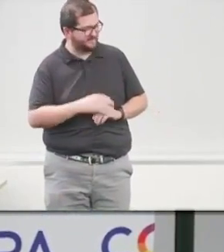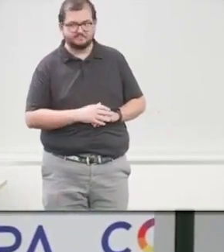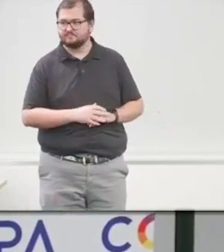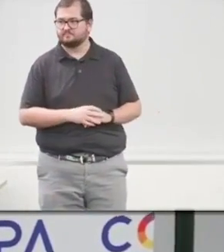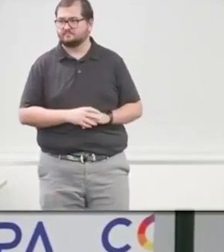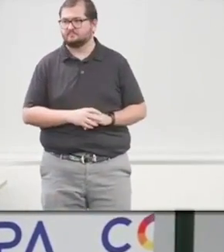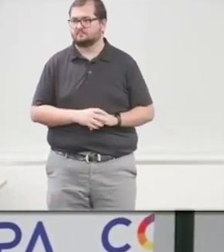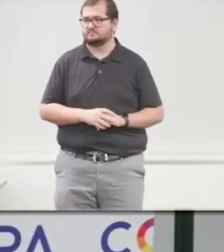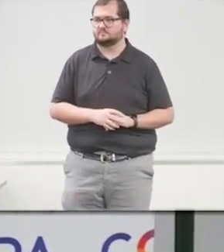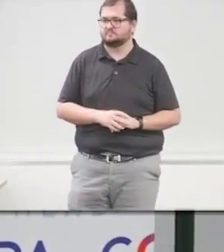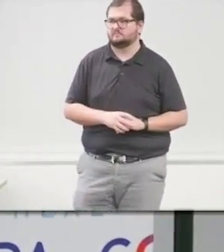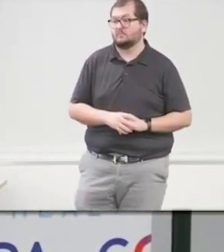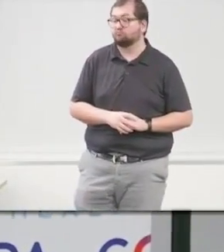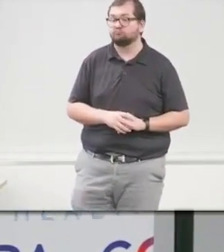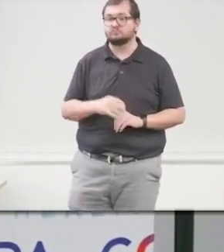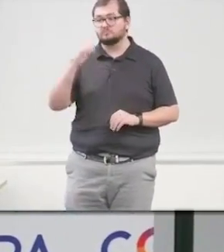So, Thank you.